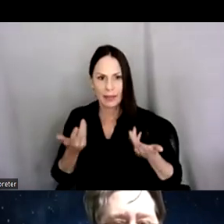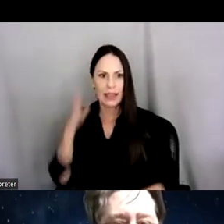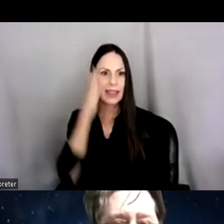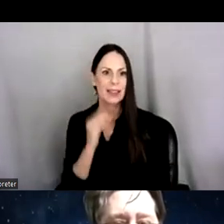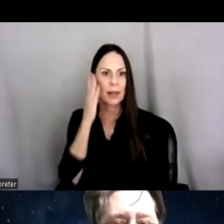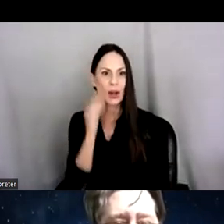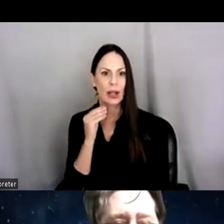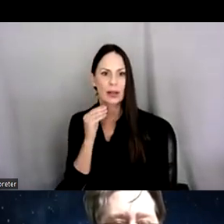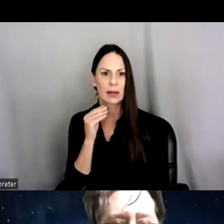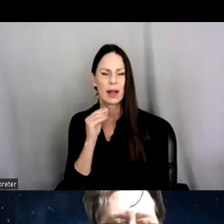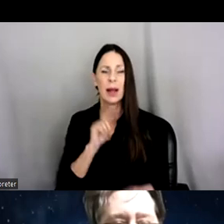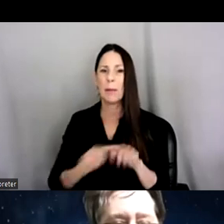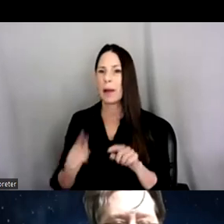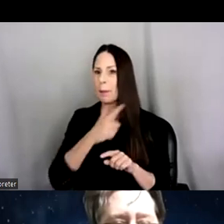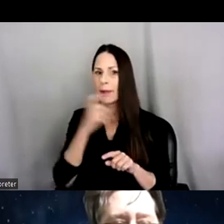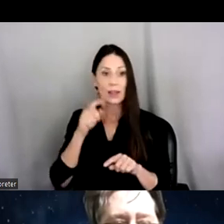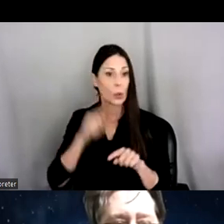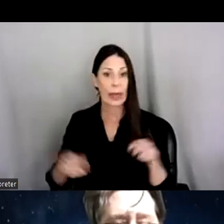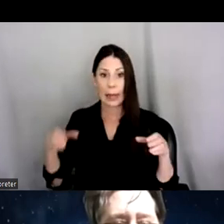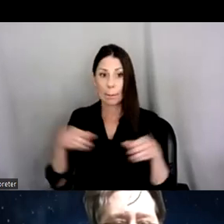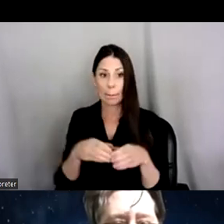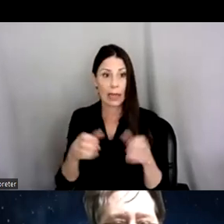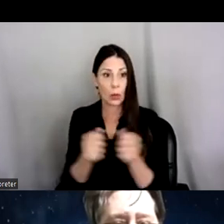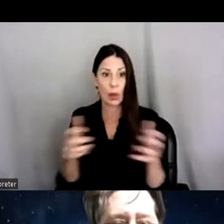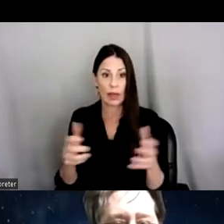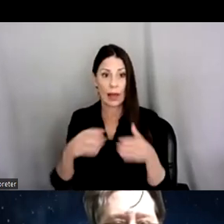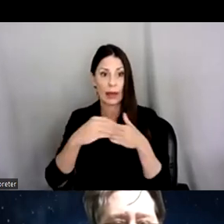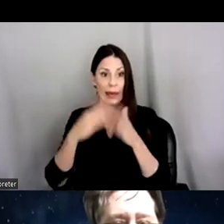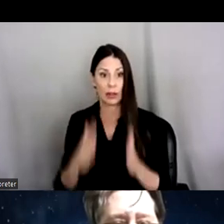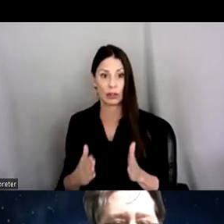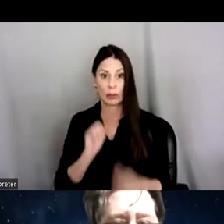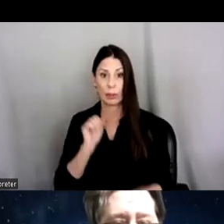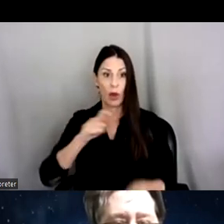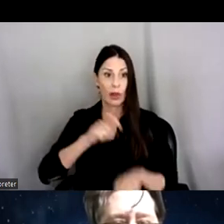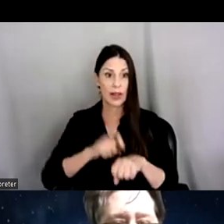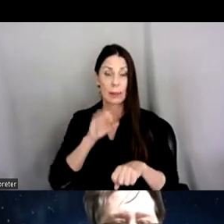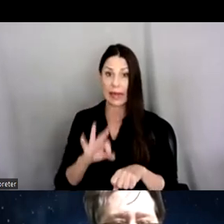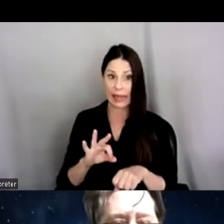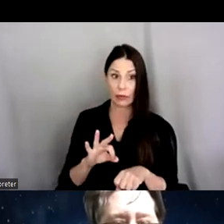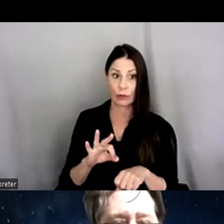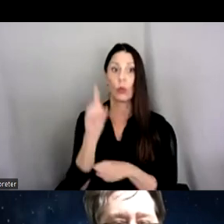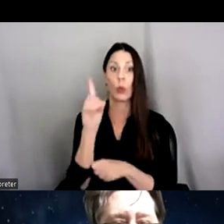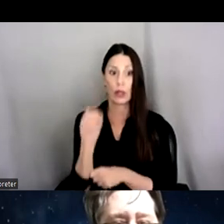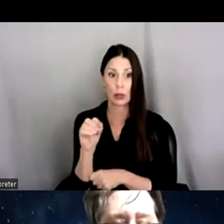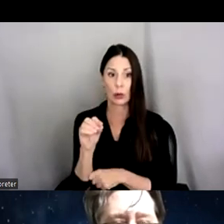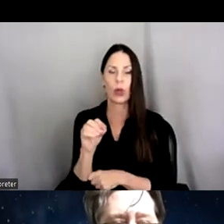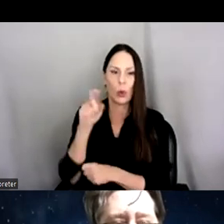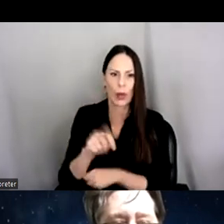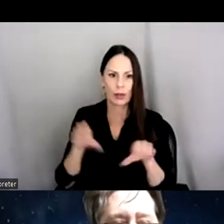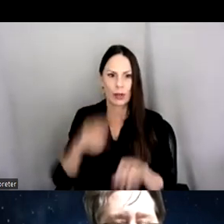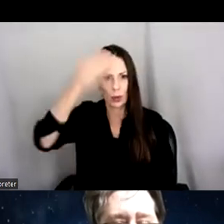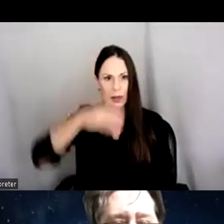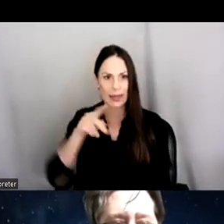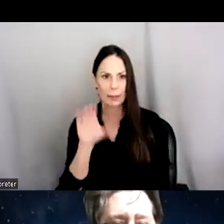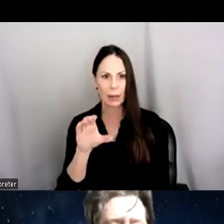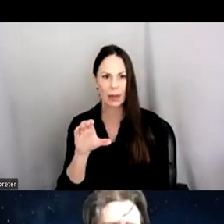meet without leadership all the time, and if we do, we have to do it in public, it just is it's a really odd thing. I feel like personally,